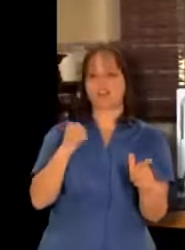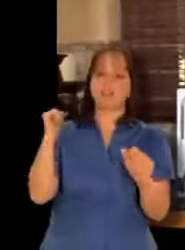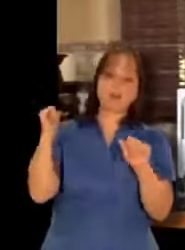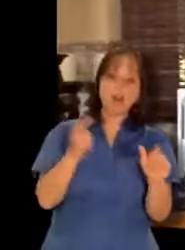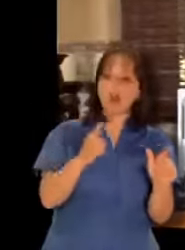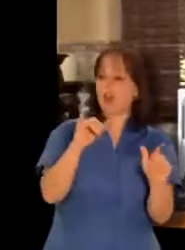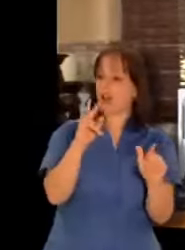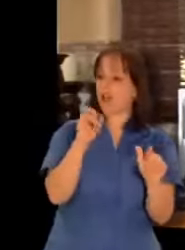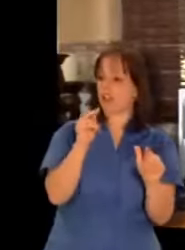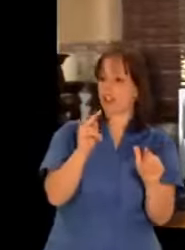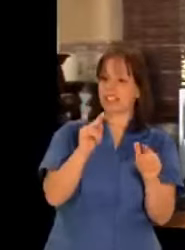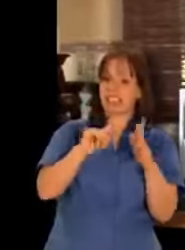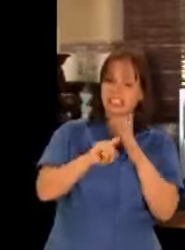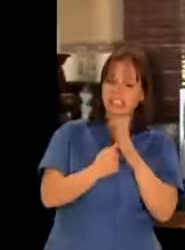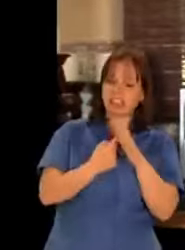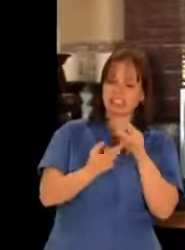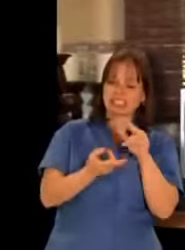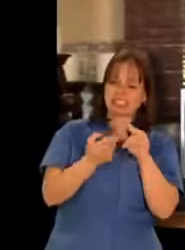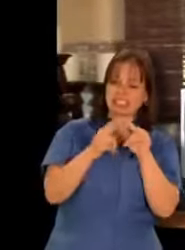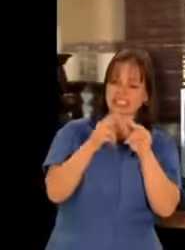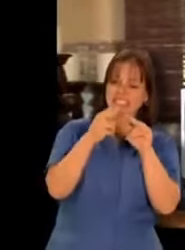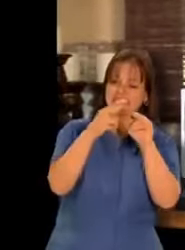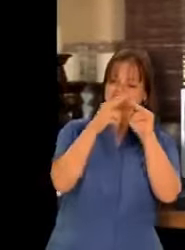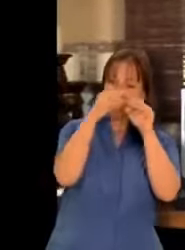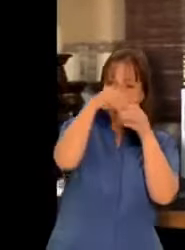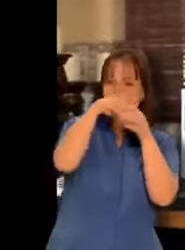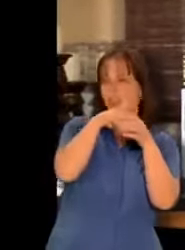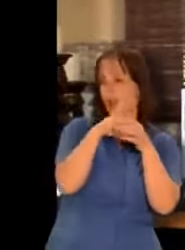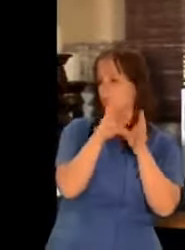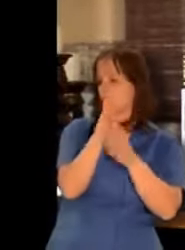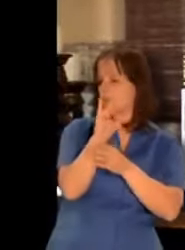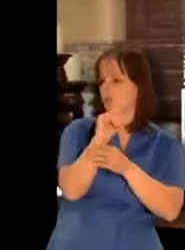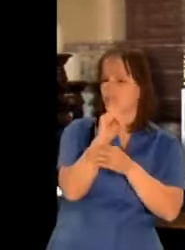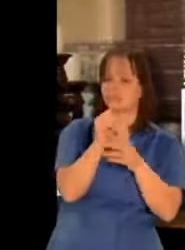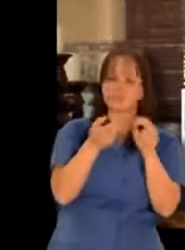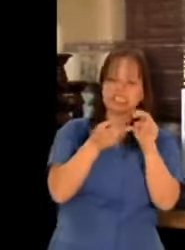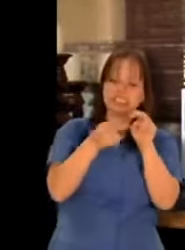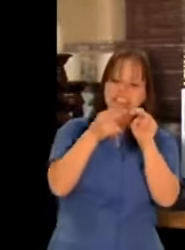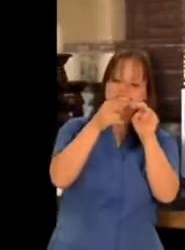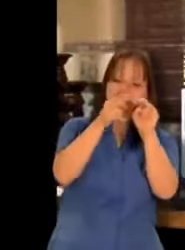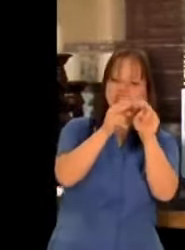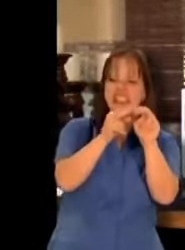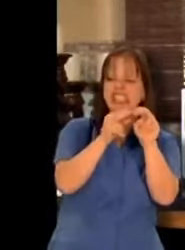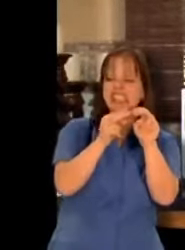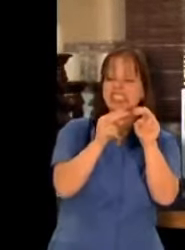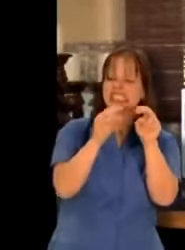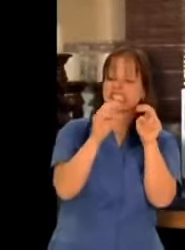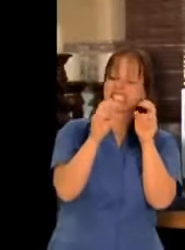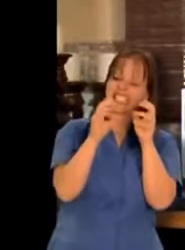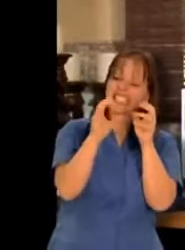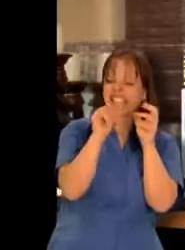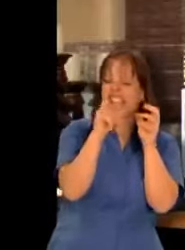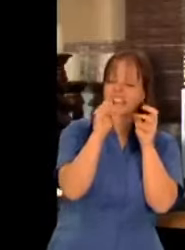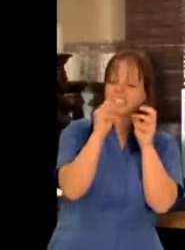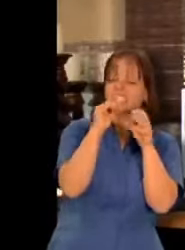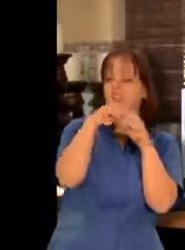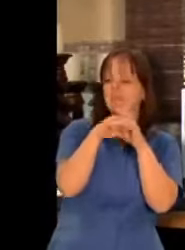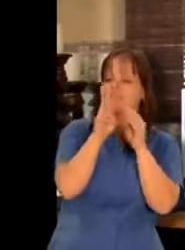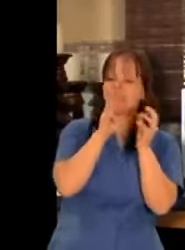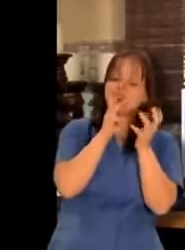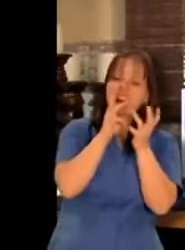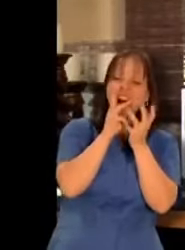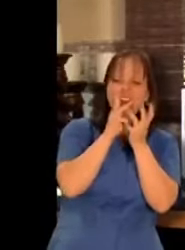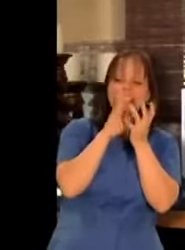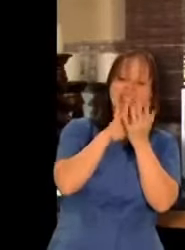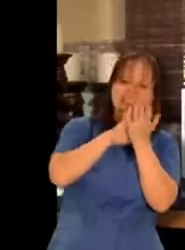are they start to build up with the inside the plates, you'll get the scaling from the calcium that's in the water. And what happens to the